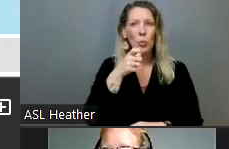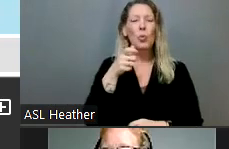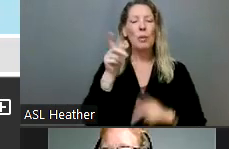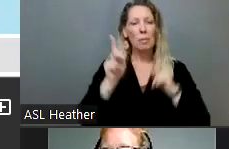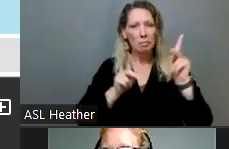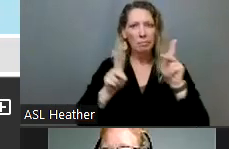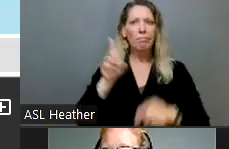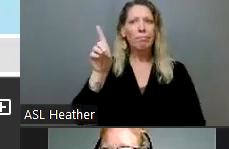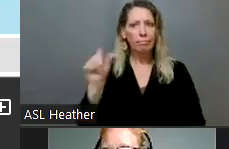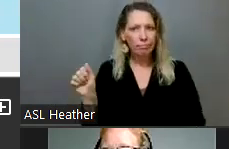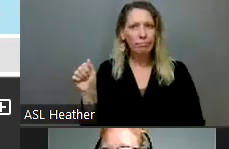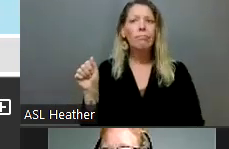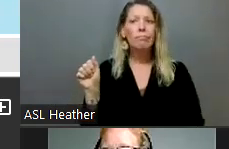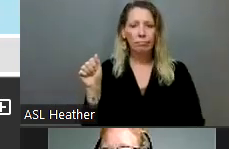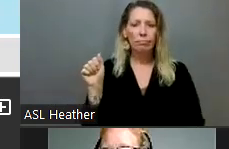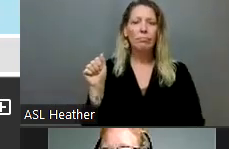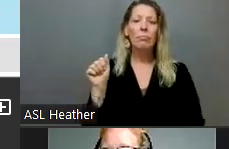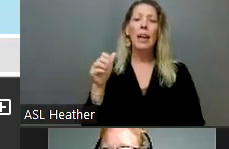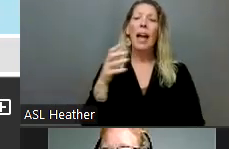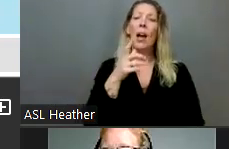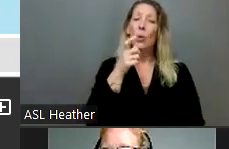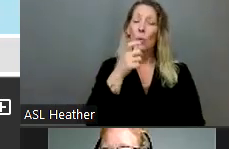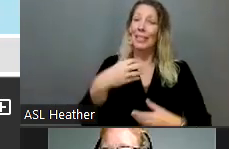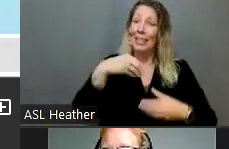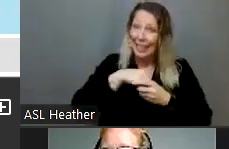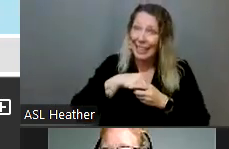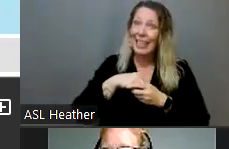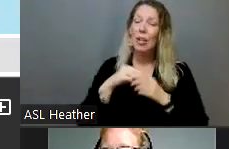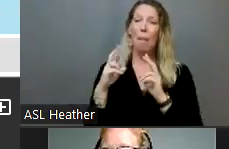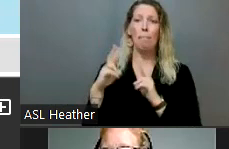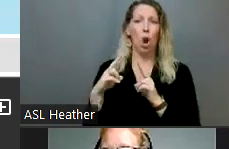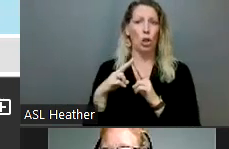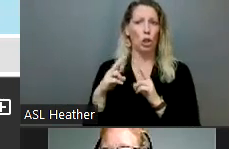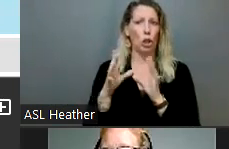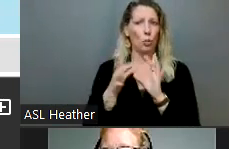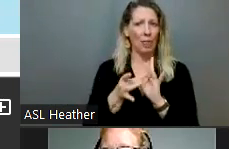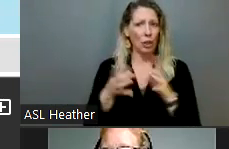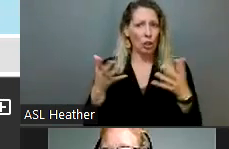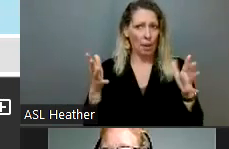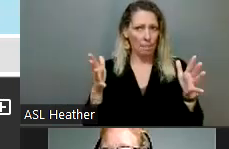is specifically for people in partnered relationships. And I don't know if I've seen